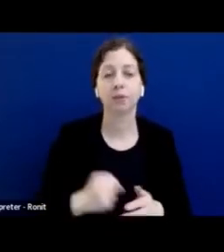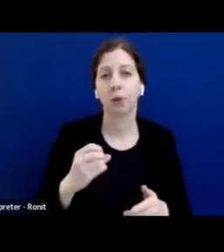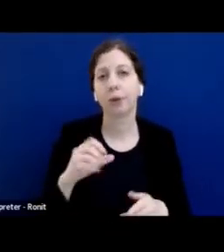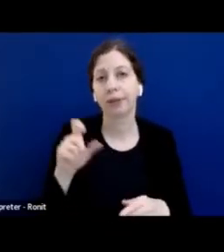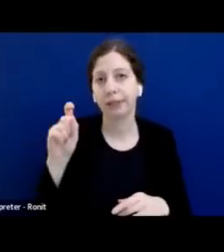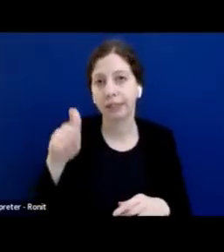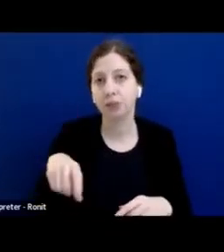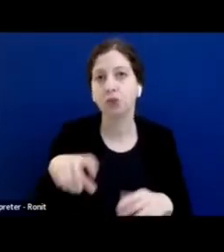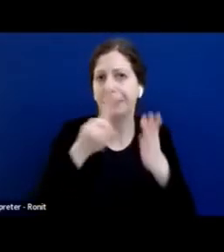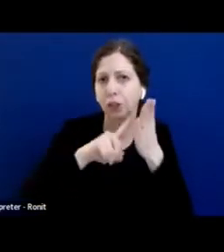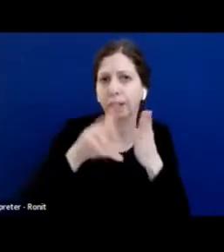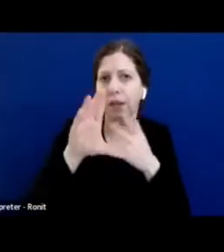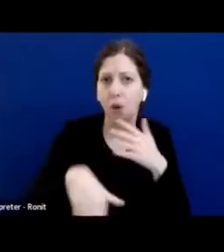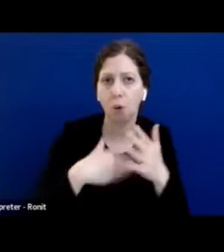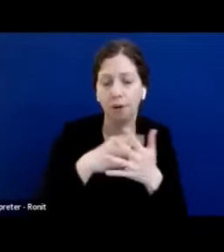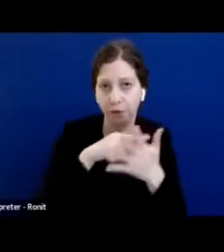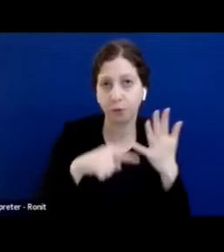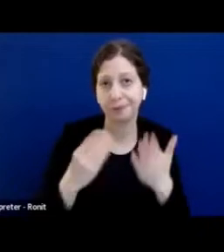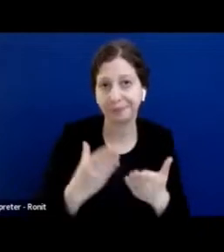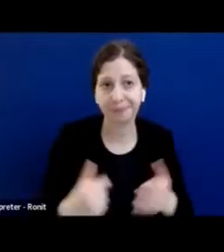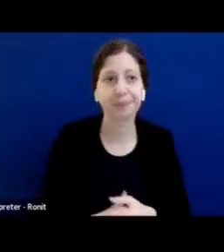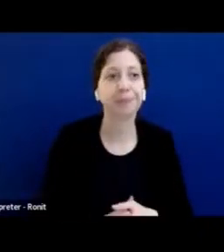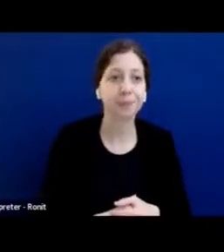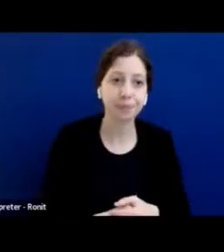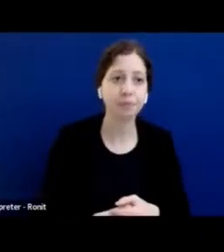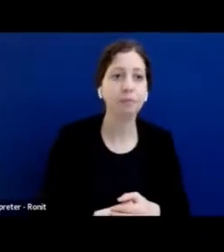be looking at all of those things. We also